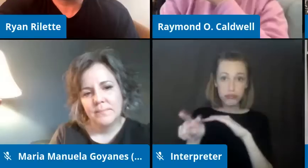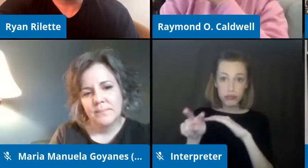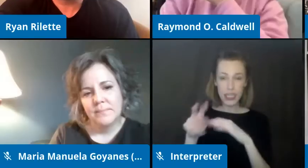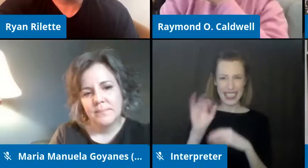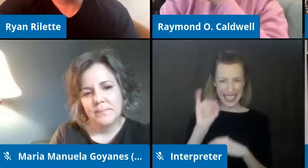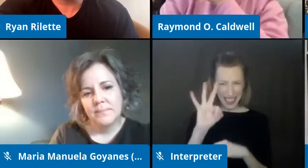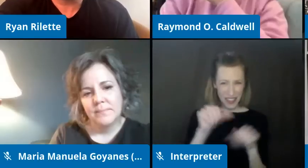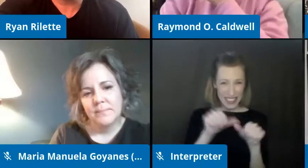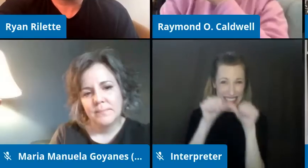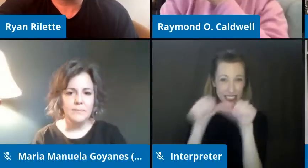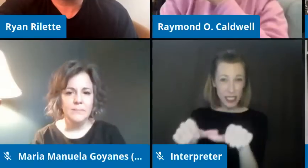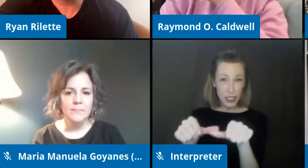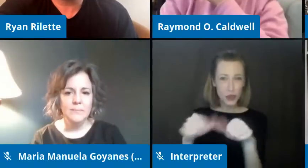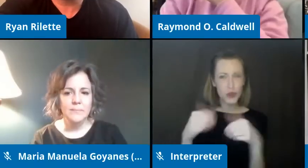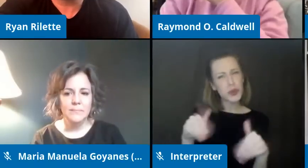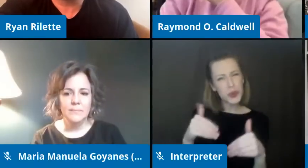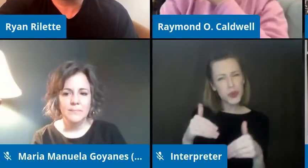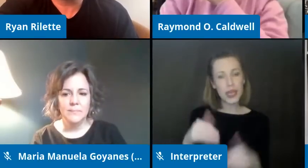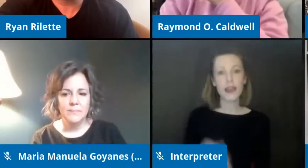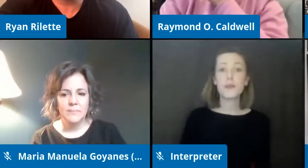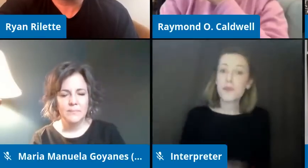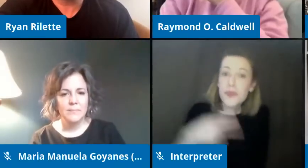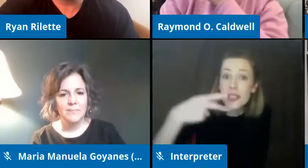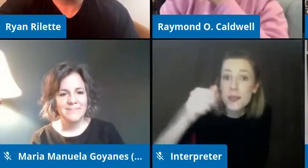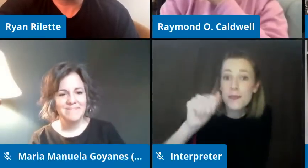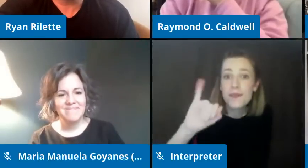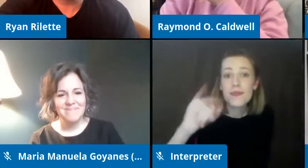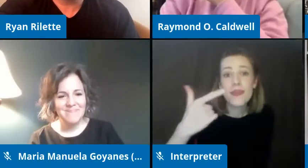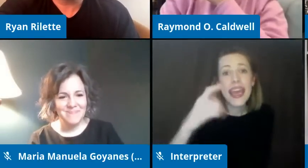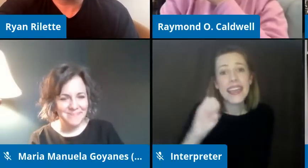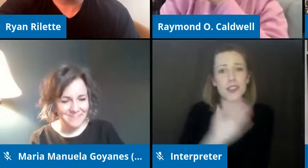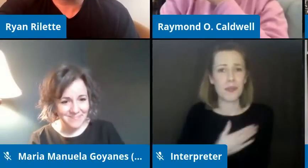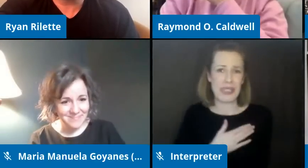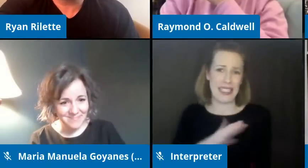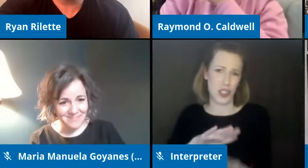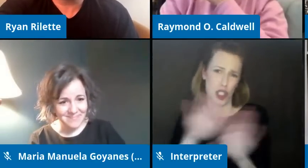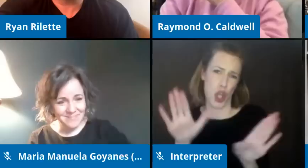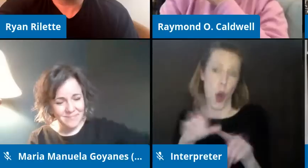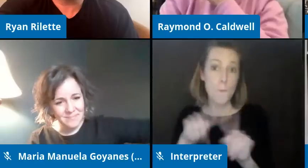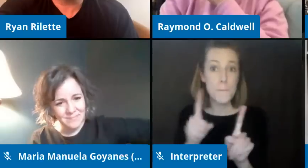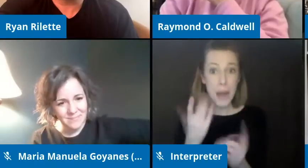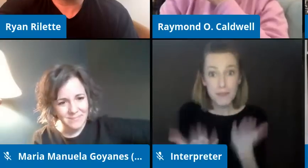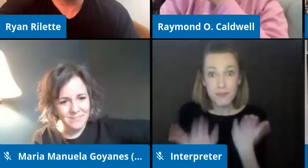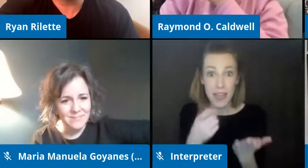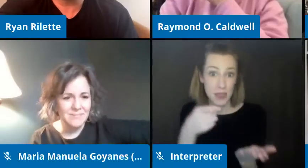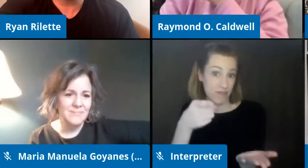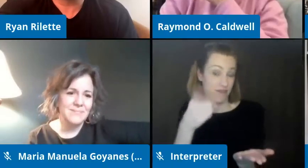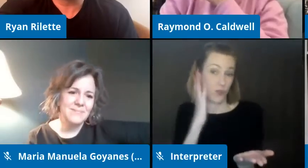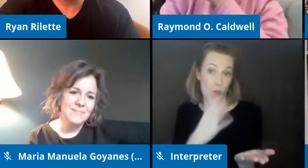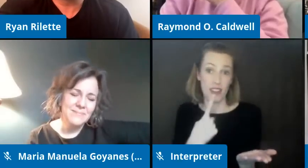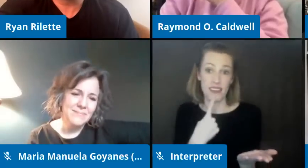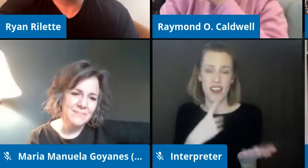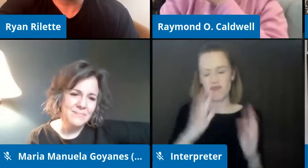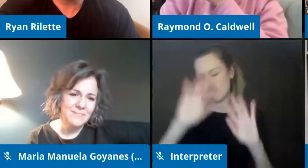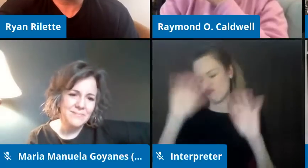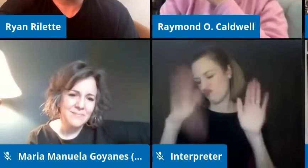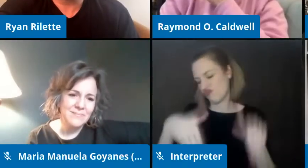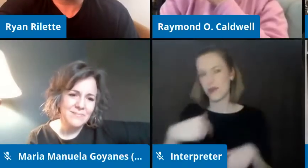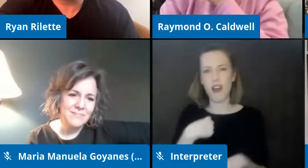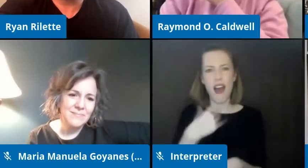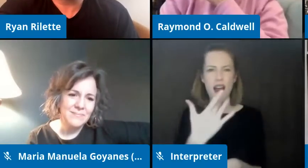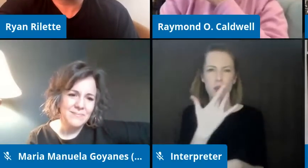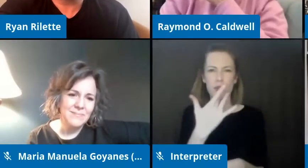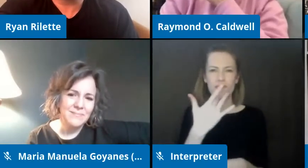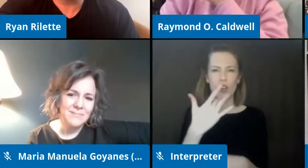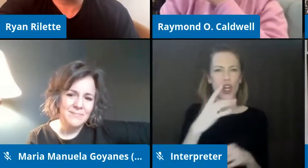know, as Paige, please don't, but are you going to say, you know what, I'd rather work for, you know, do drafting for Disney